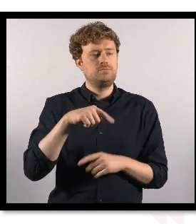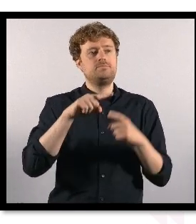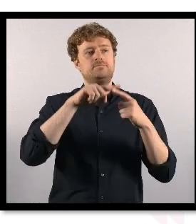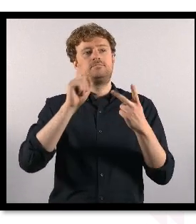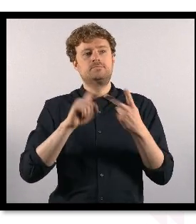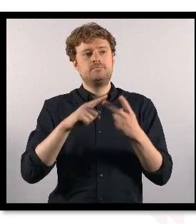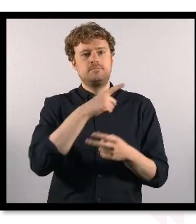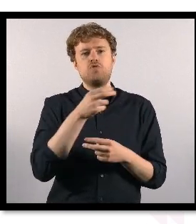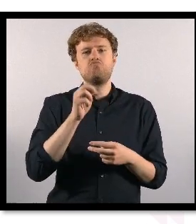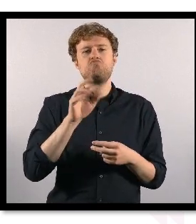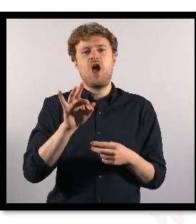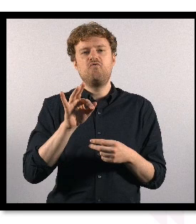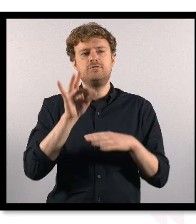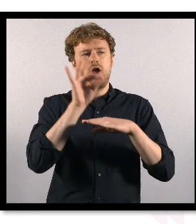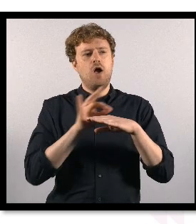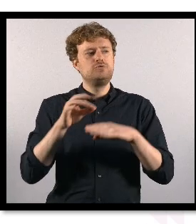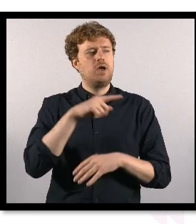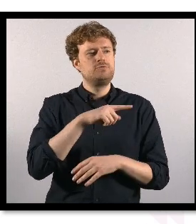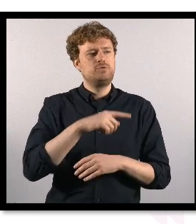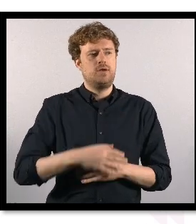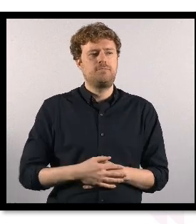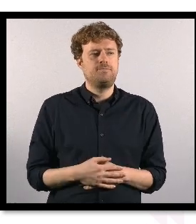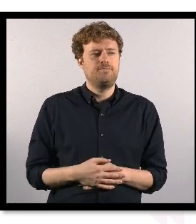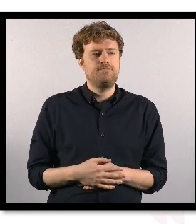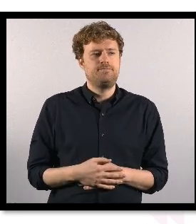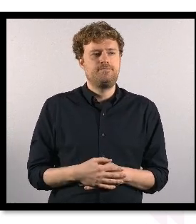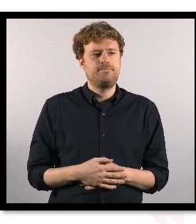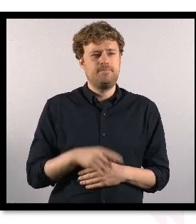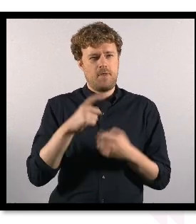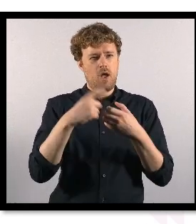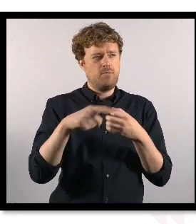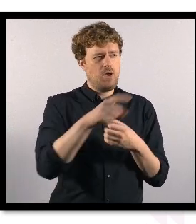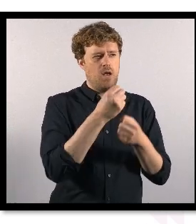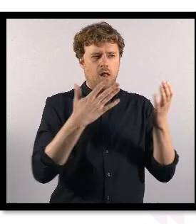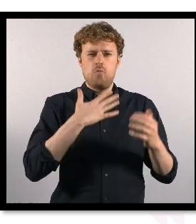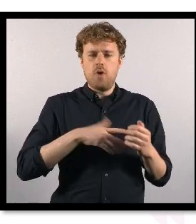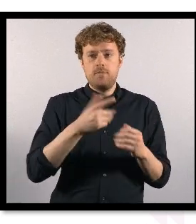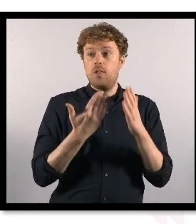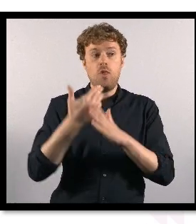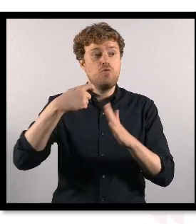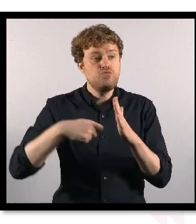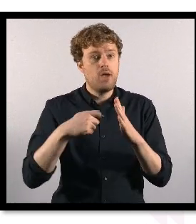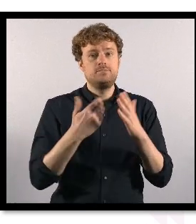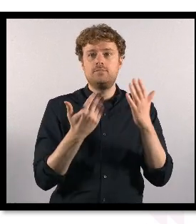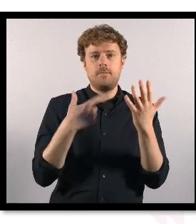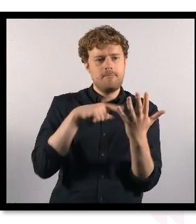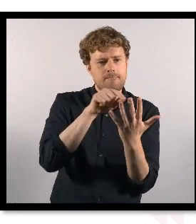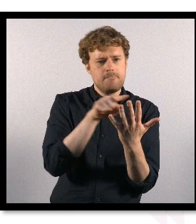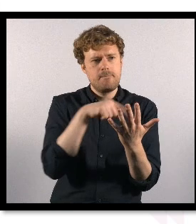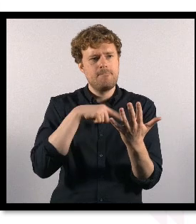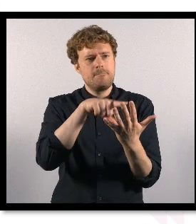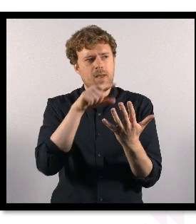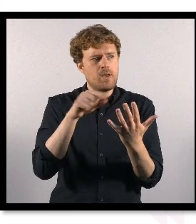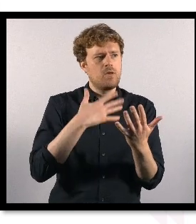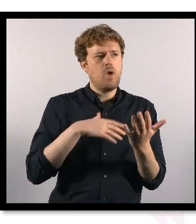them extend the usage of cloud-native infrastructure in other areas. And the last one is ecosystem gaps. Katie just